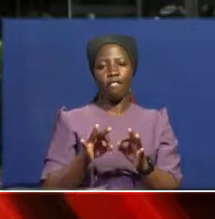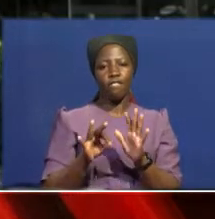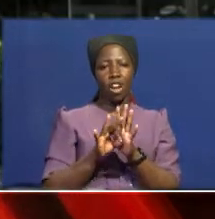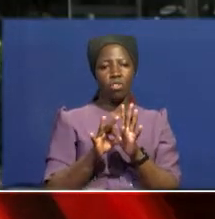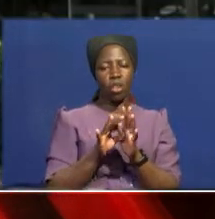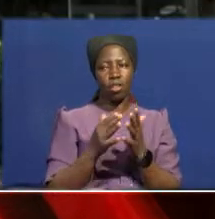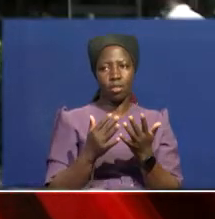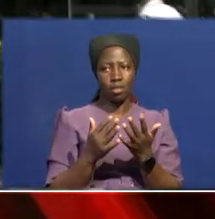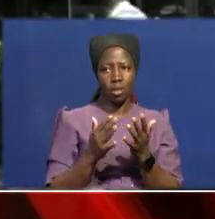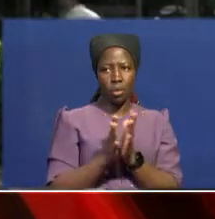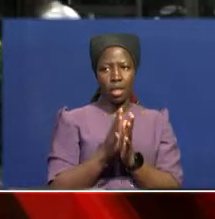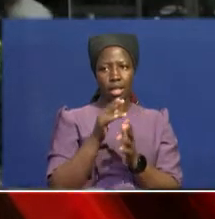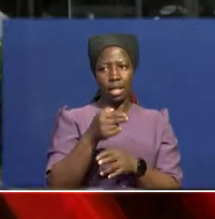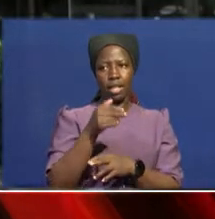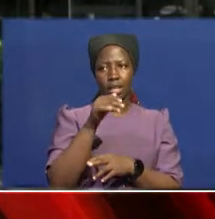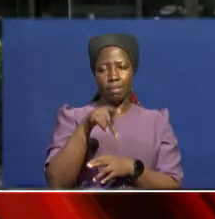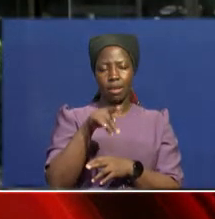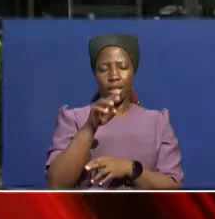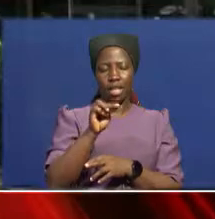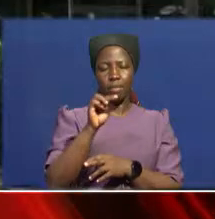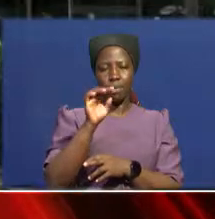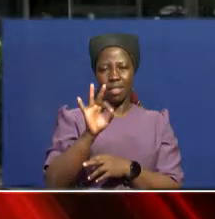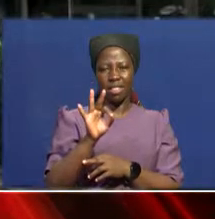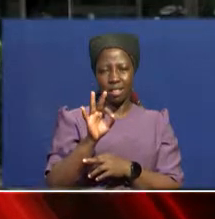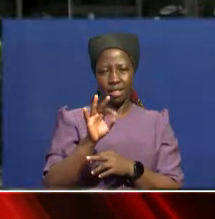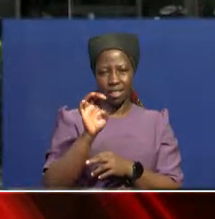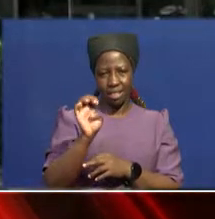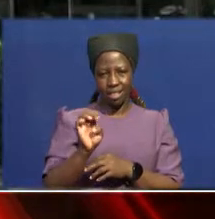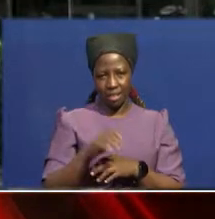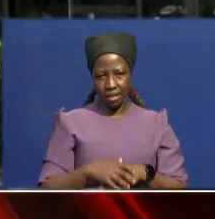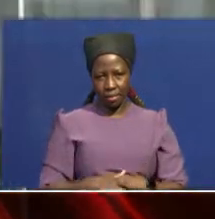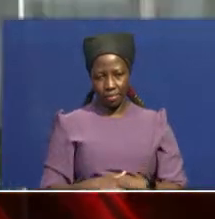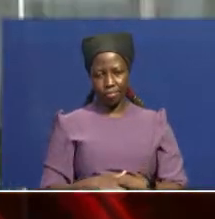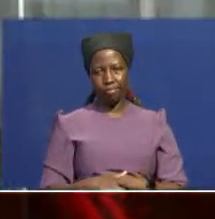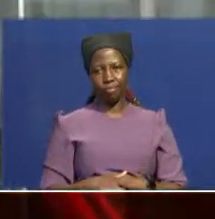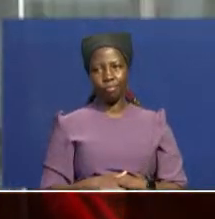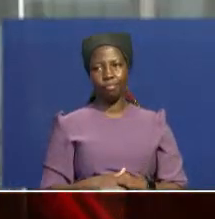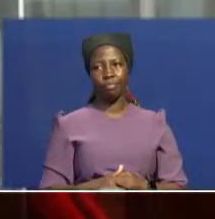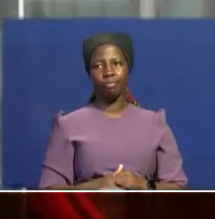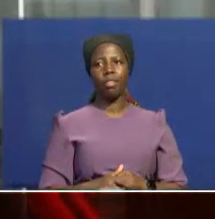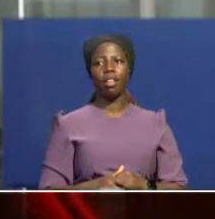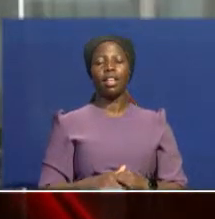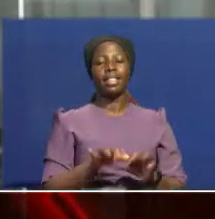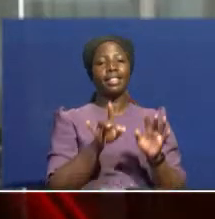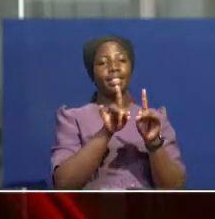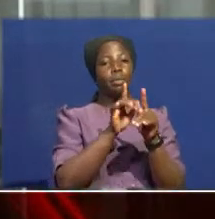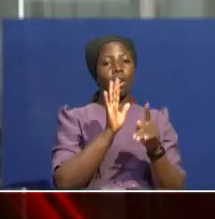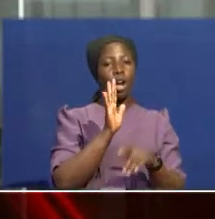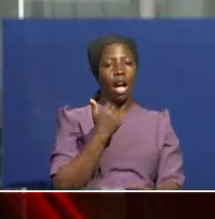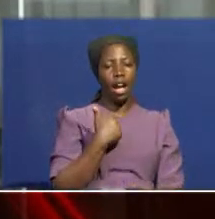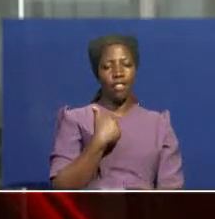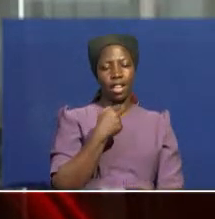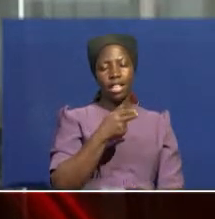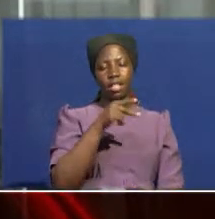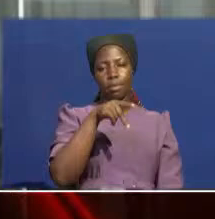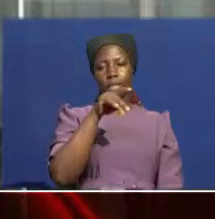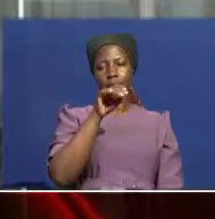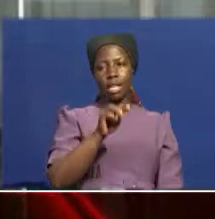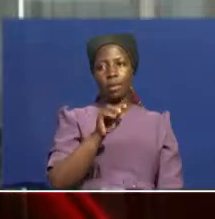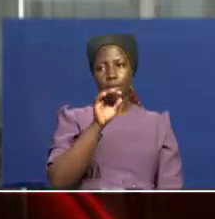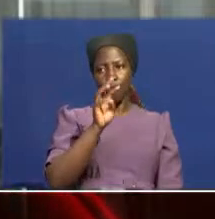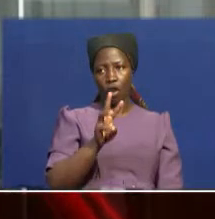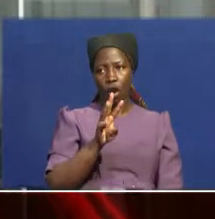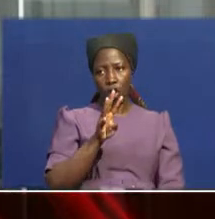called HBM3E. For a future generation of HBM chips called HBM4, likely to be released in 2025 with